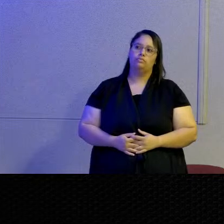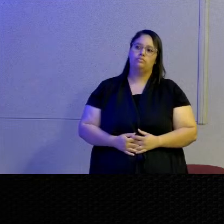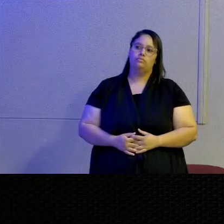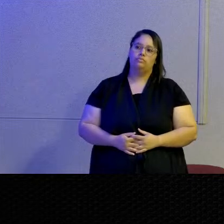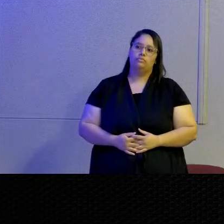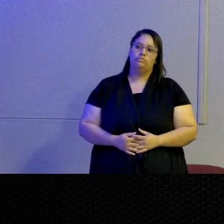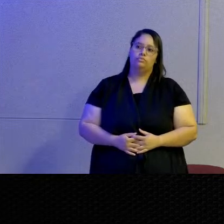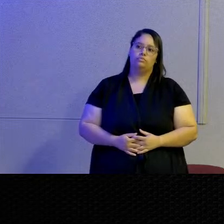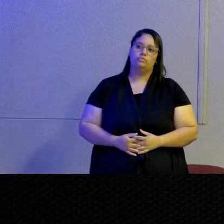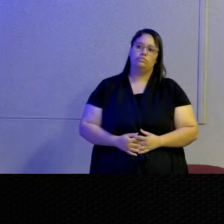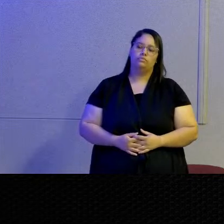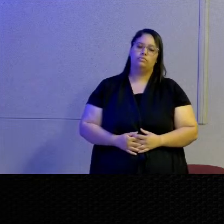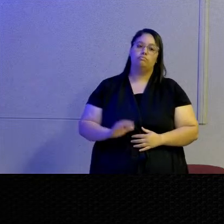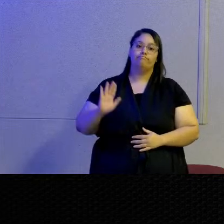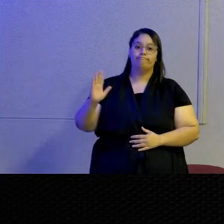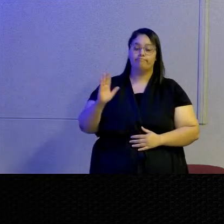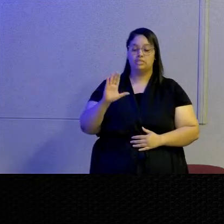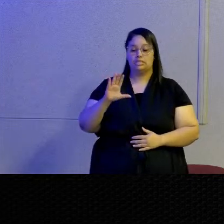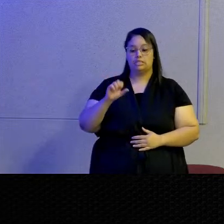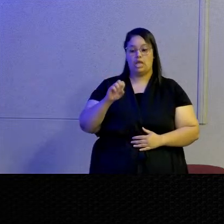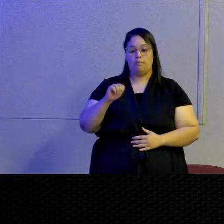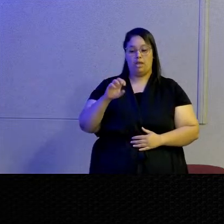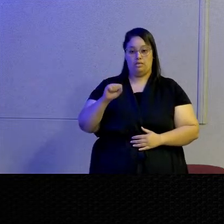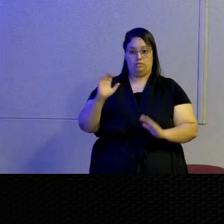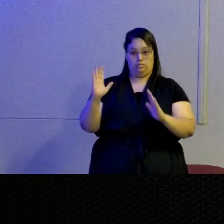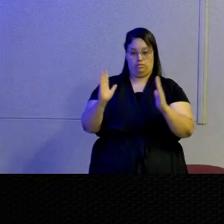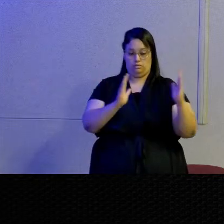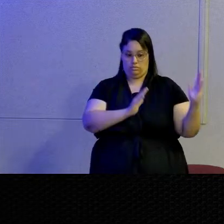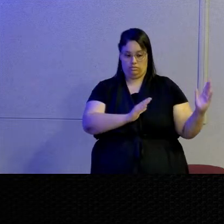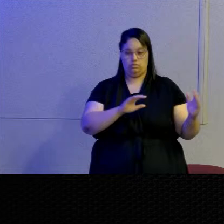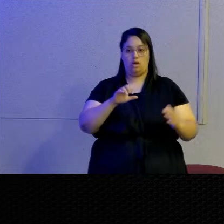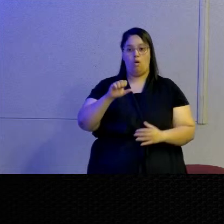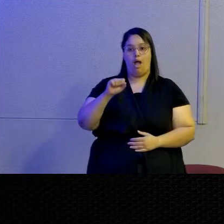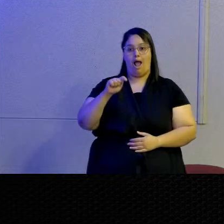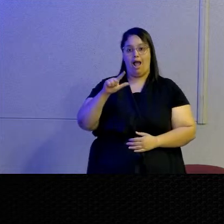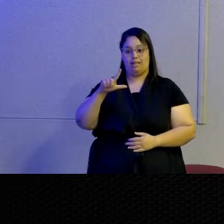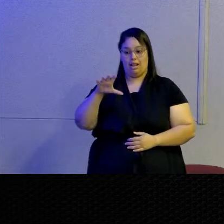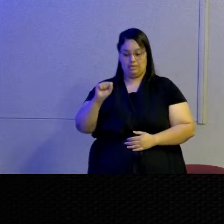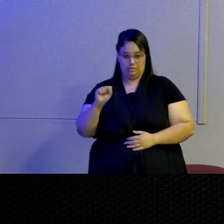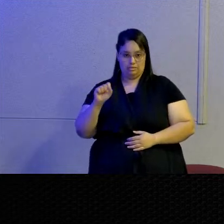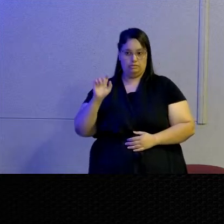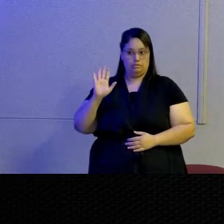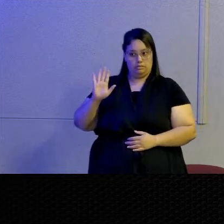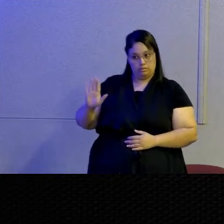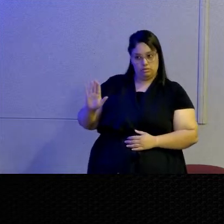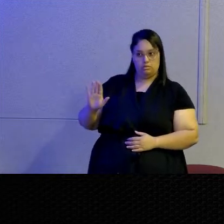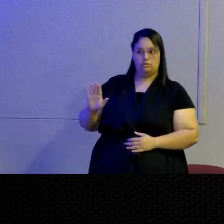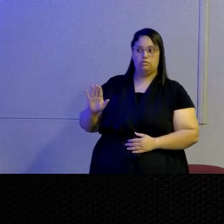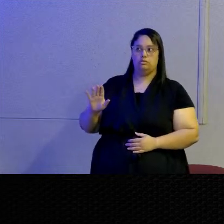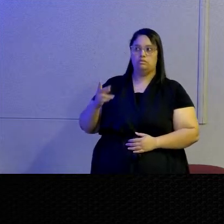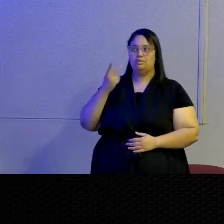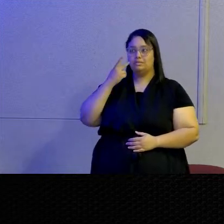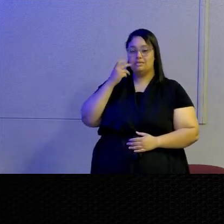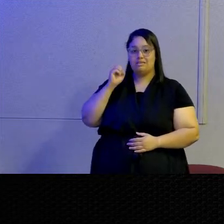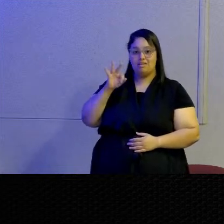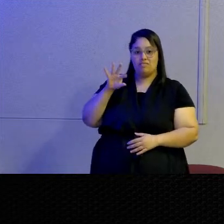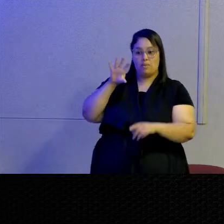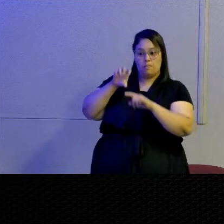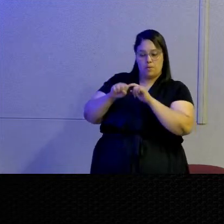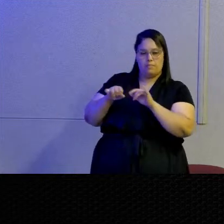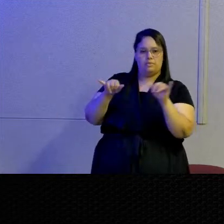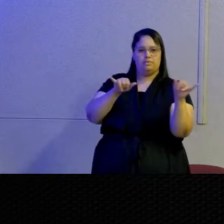So that was CMS. So Atlas is looking to see whether they find a similar